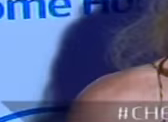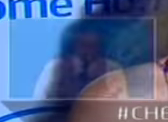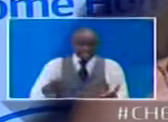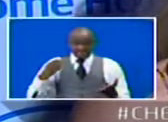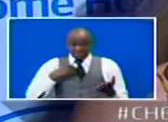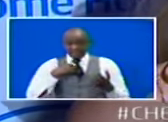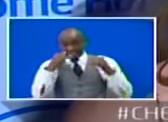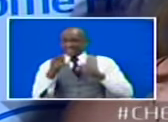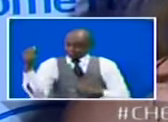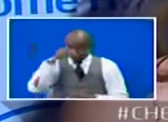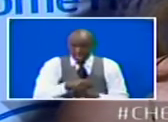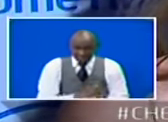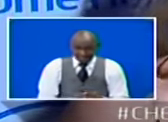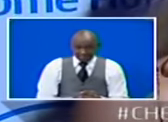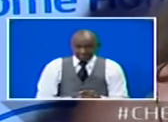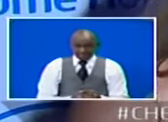to get them to come in.